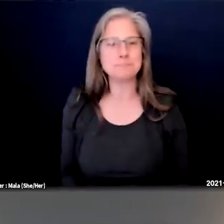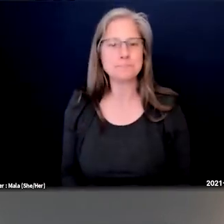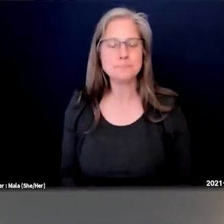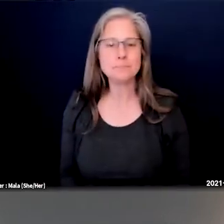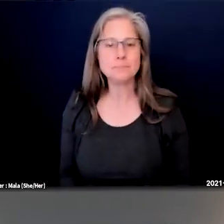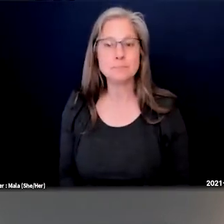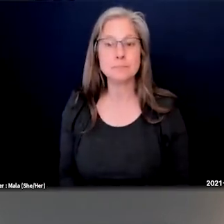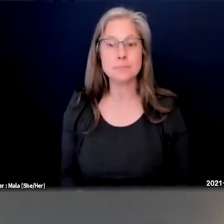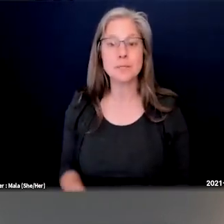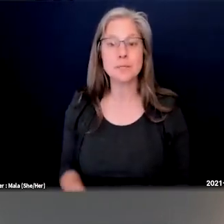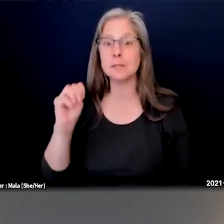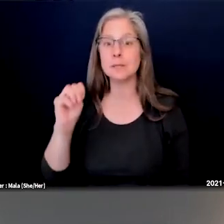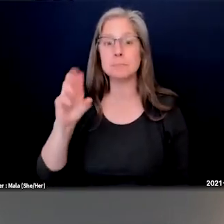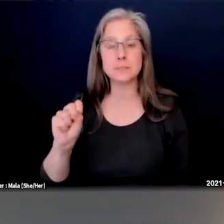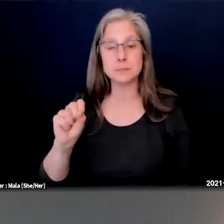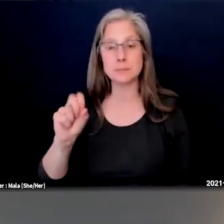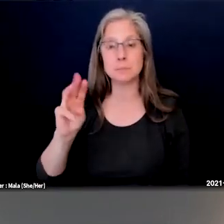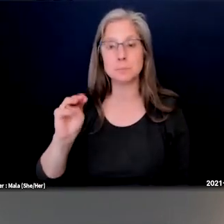Ms. Munoz.